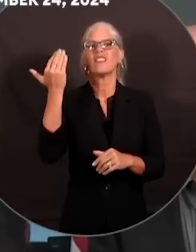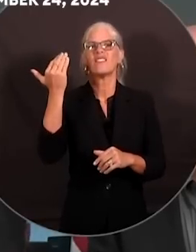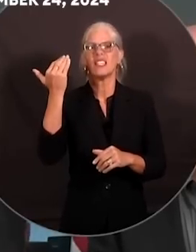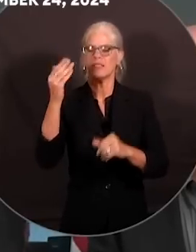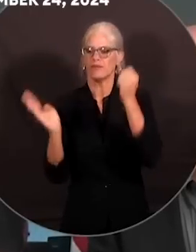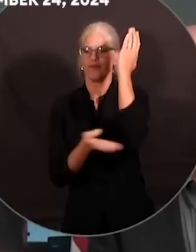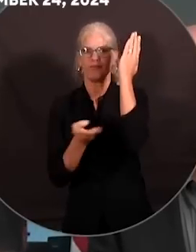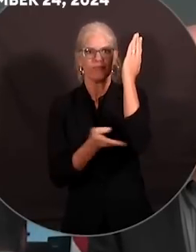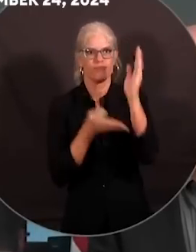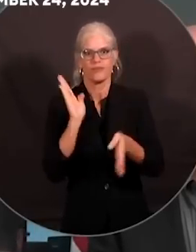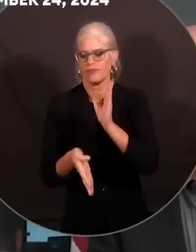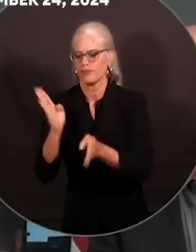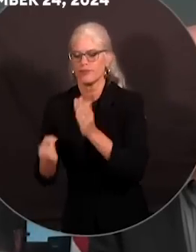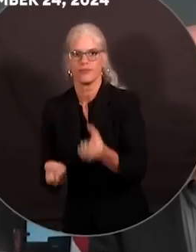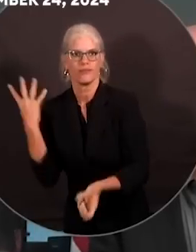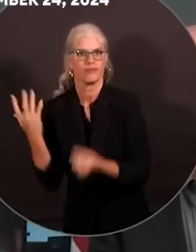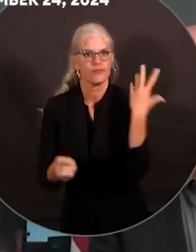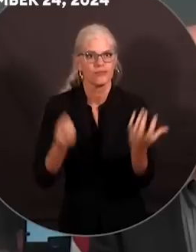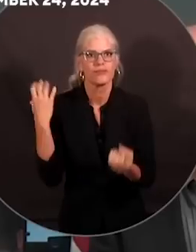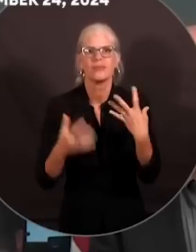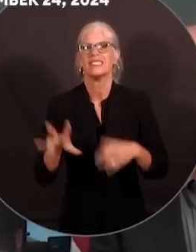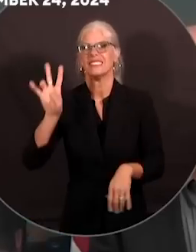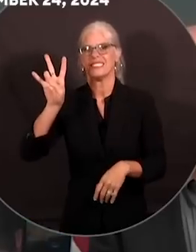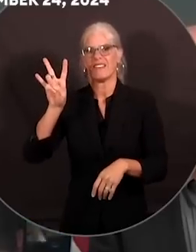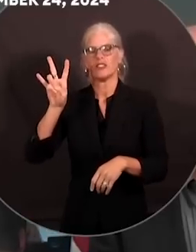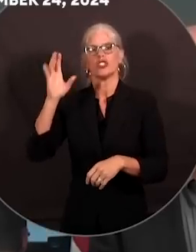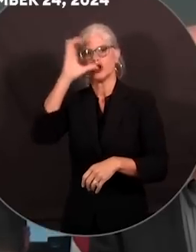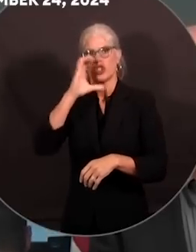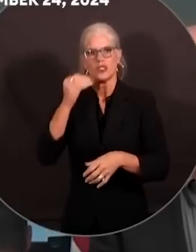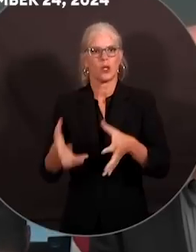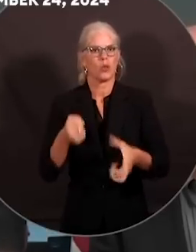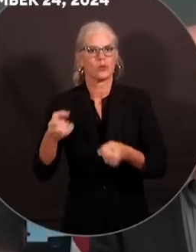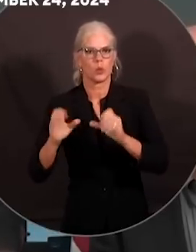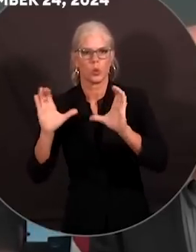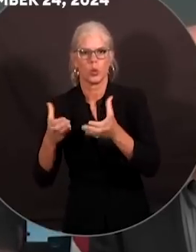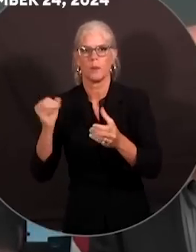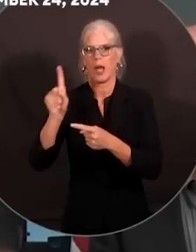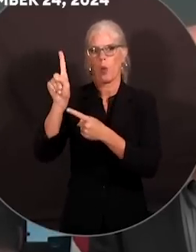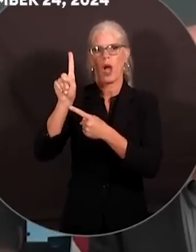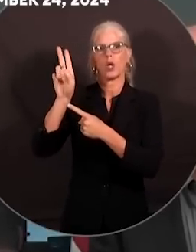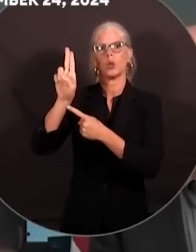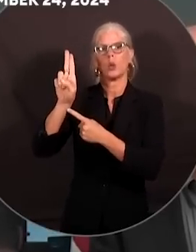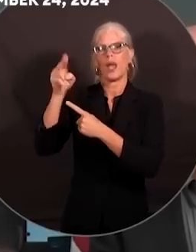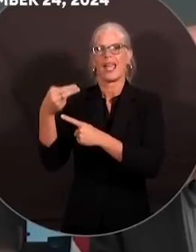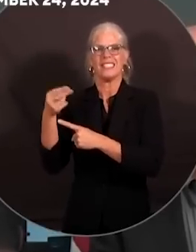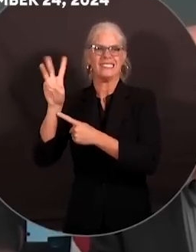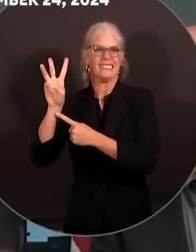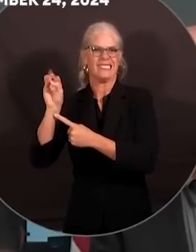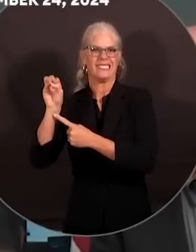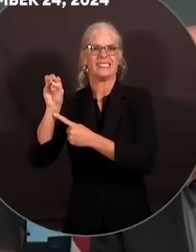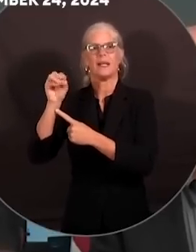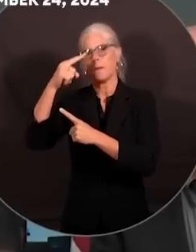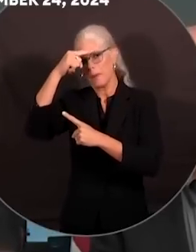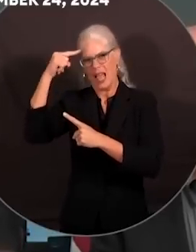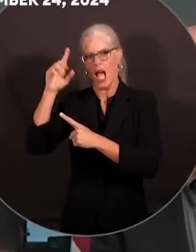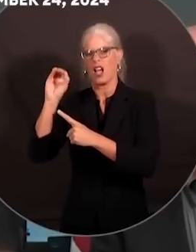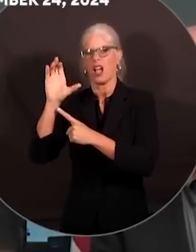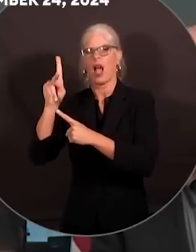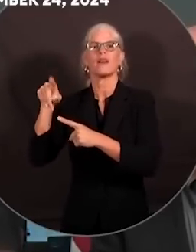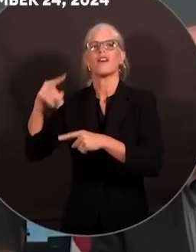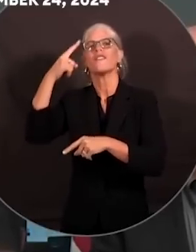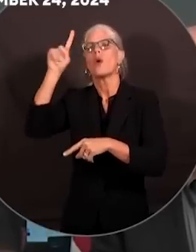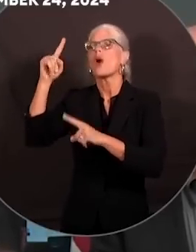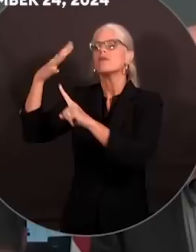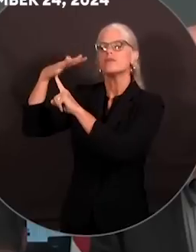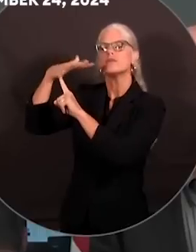rescue vehicles, 7 search and rescue crews, and 1 UH-60 Blackhawk for daytime aerial assessment and logistics